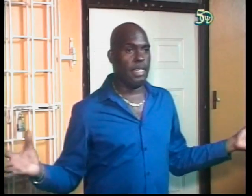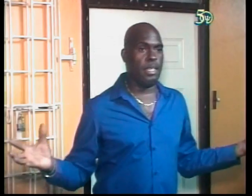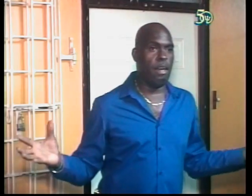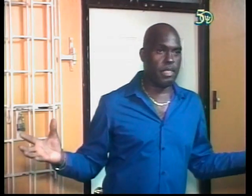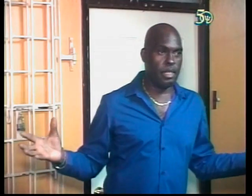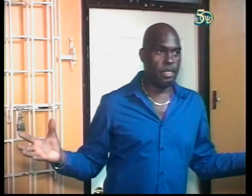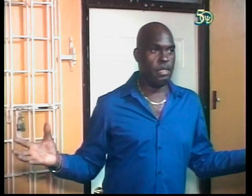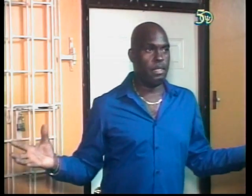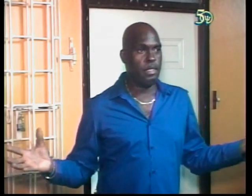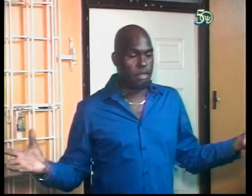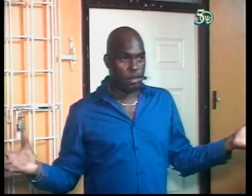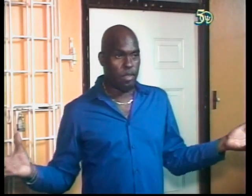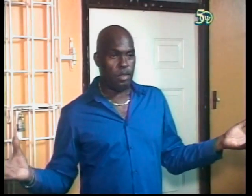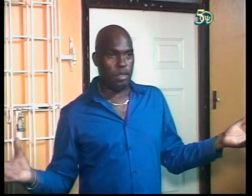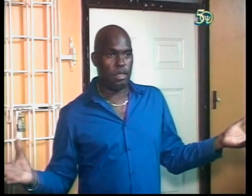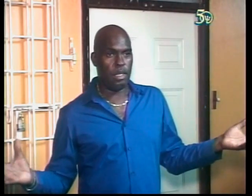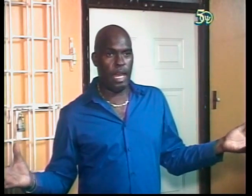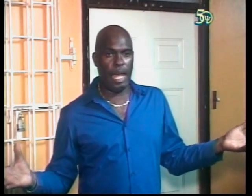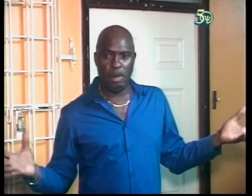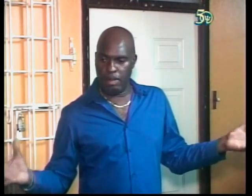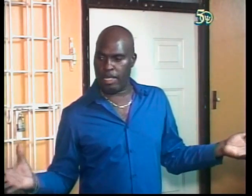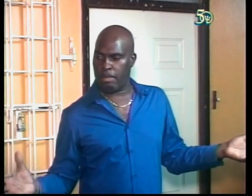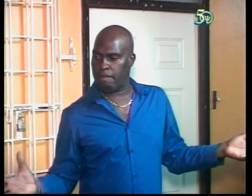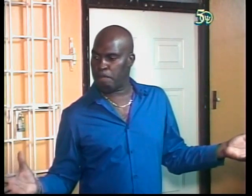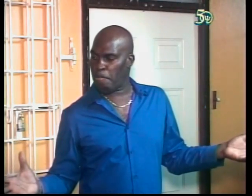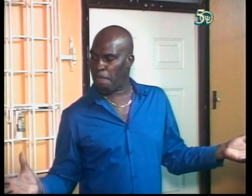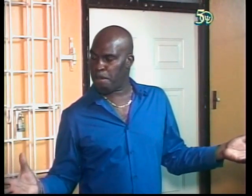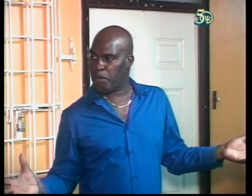Chief License Officer at my